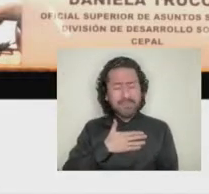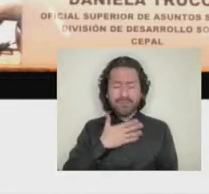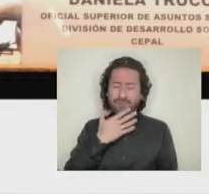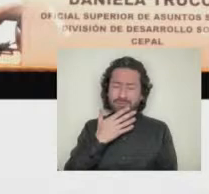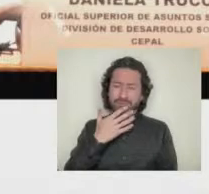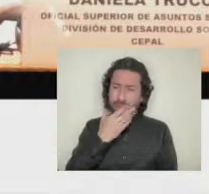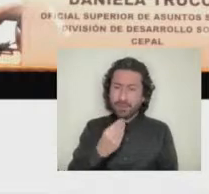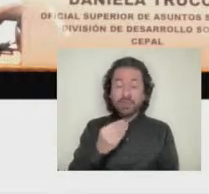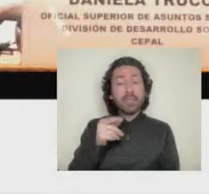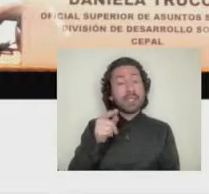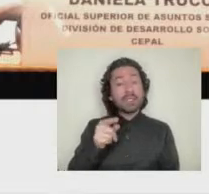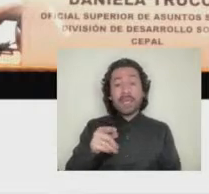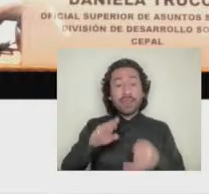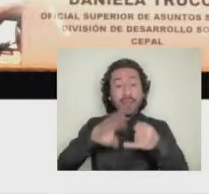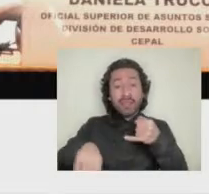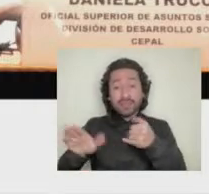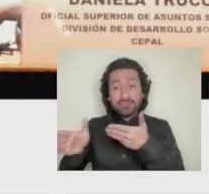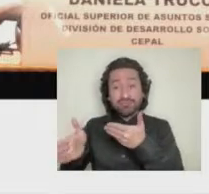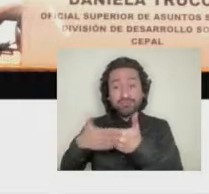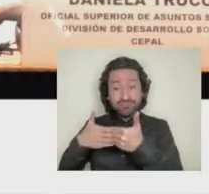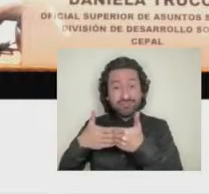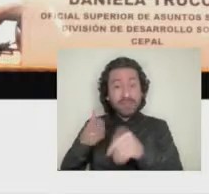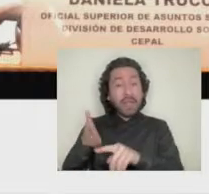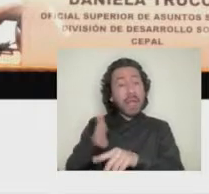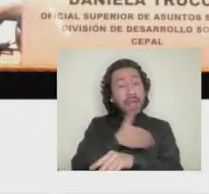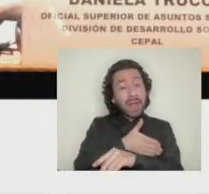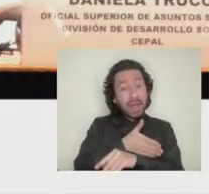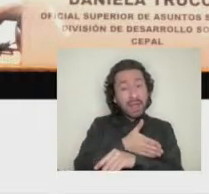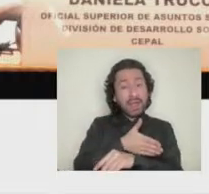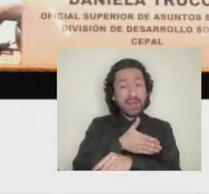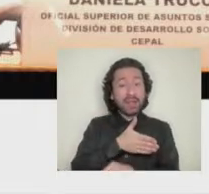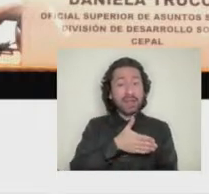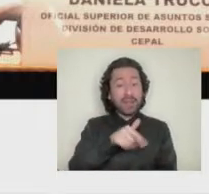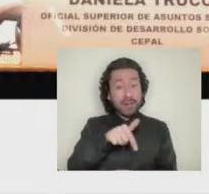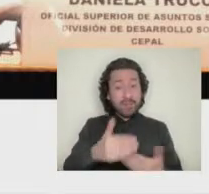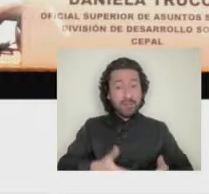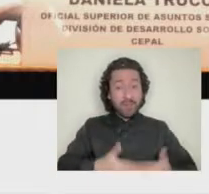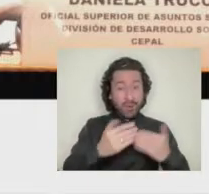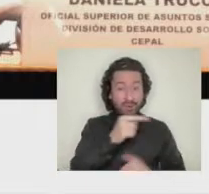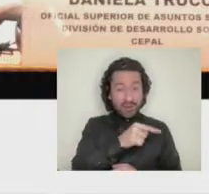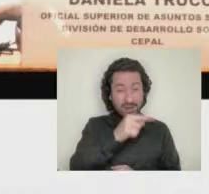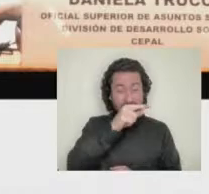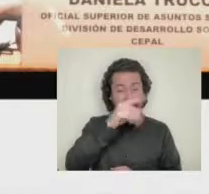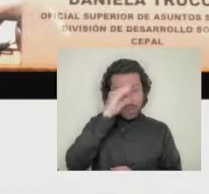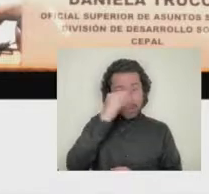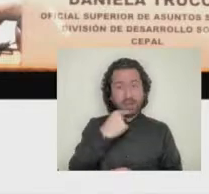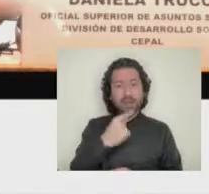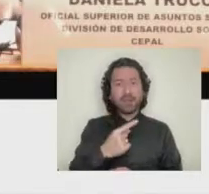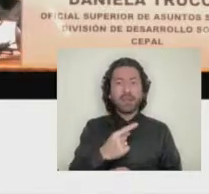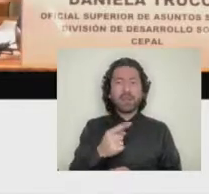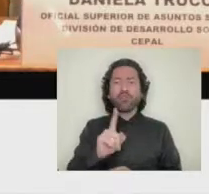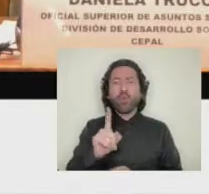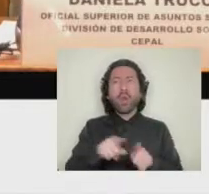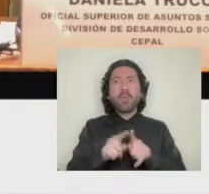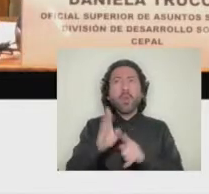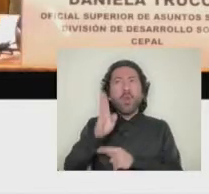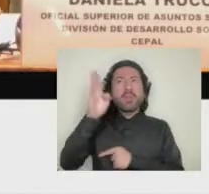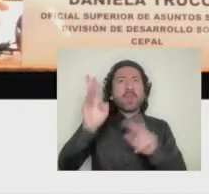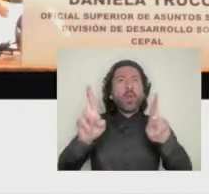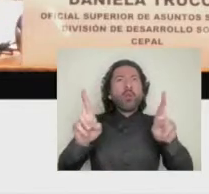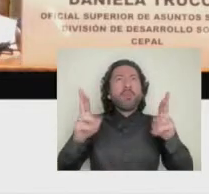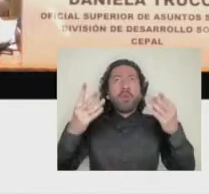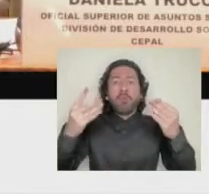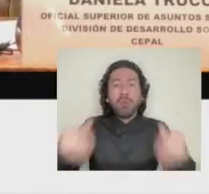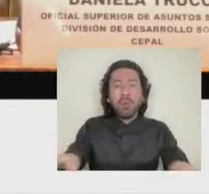and that reminds us of the final closing of our main speaker